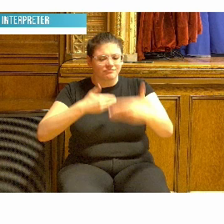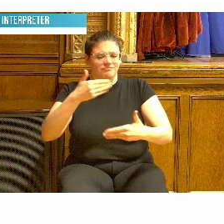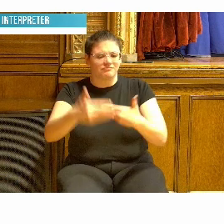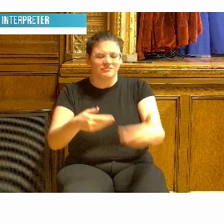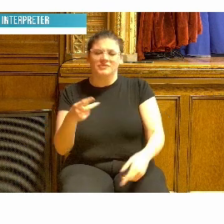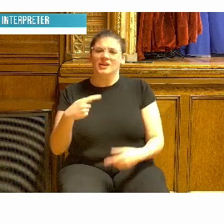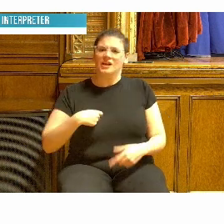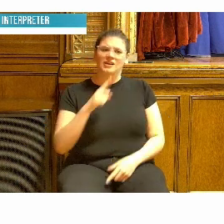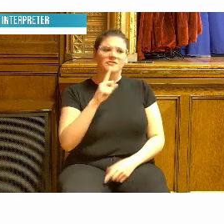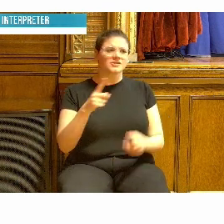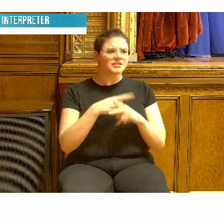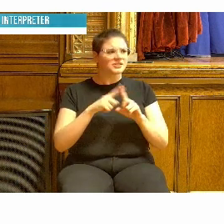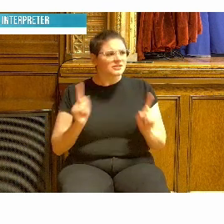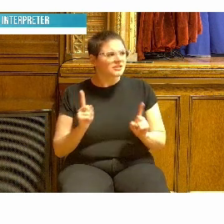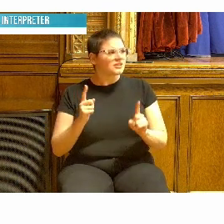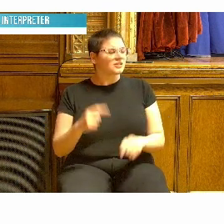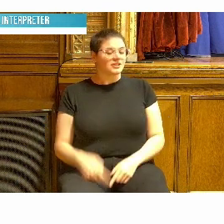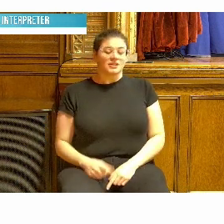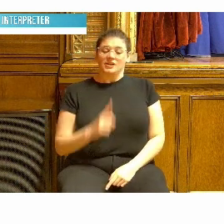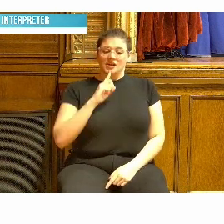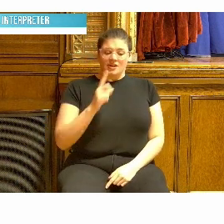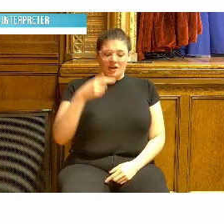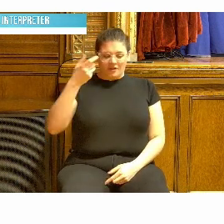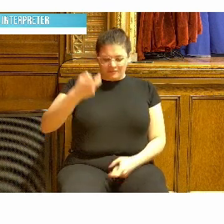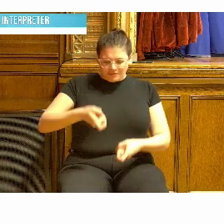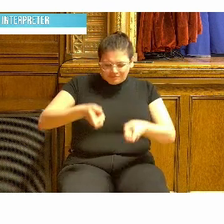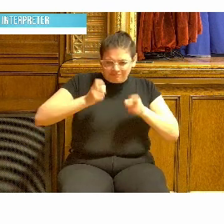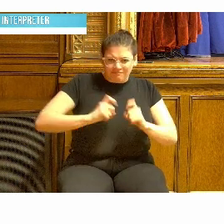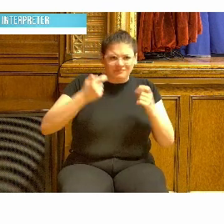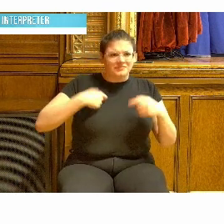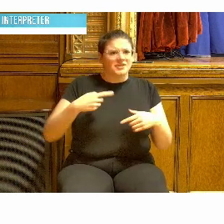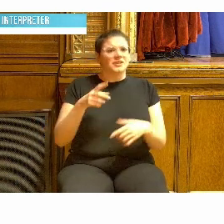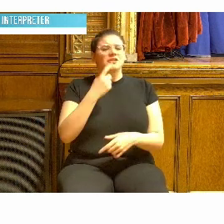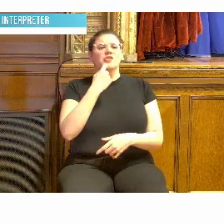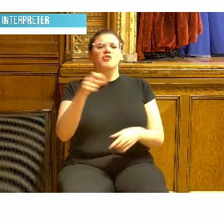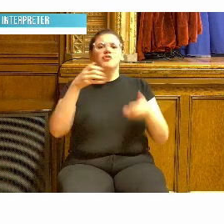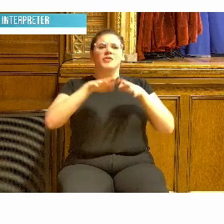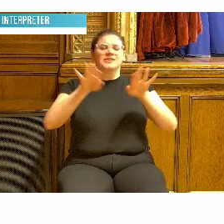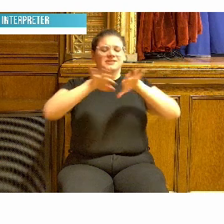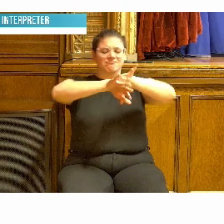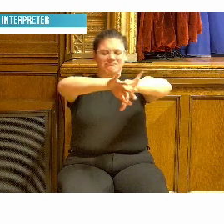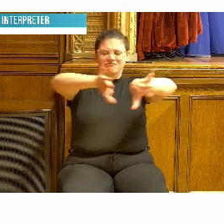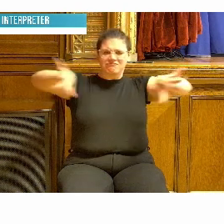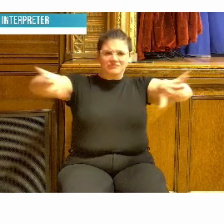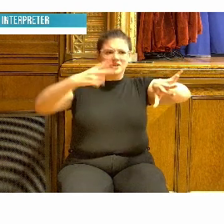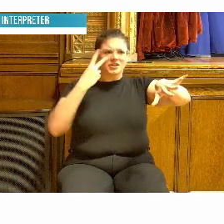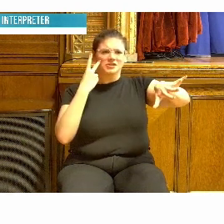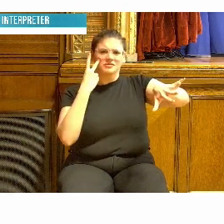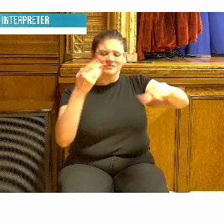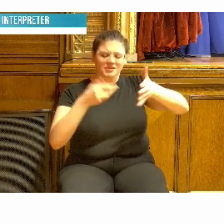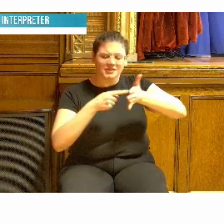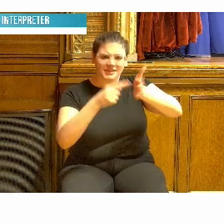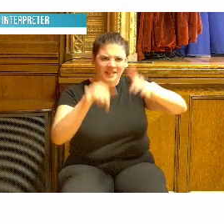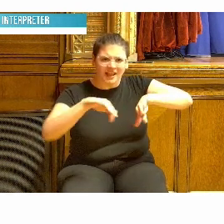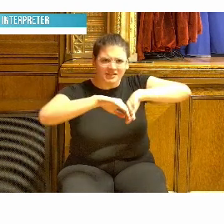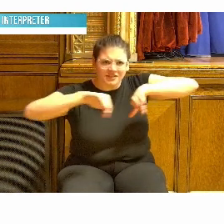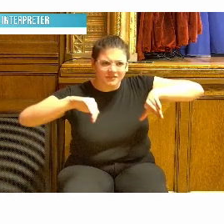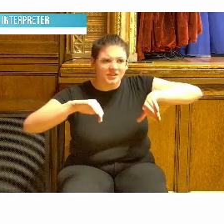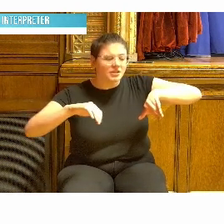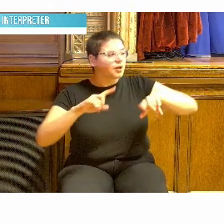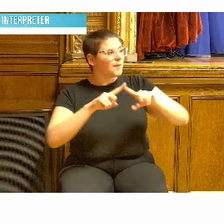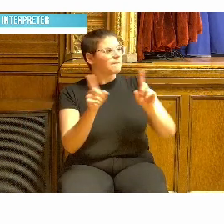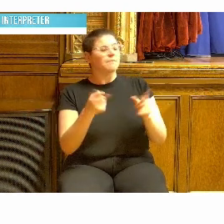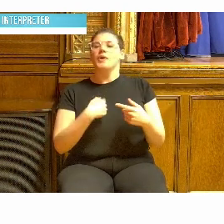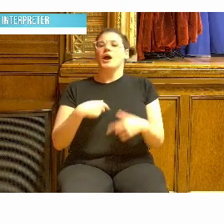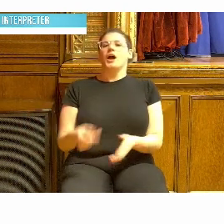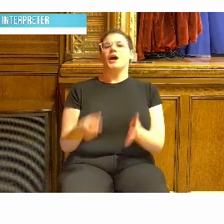different. Really present, really gifted. I could part the Red Sea just to point out the division. And yet I chose